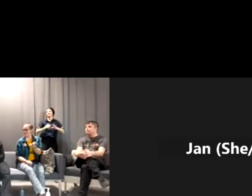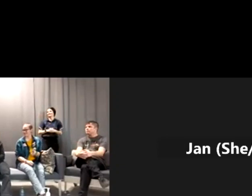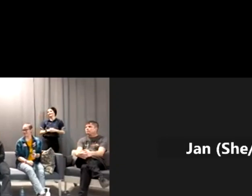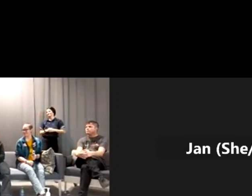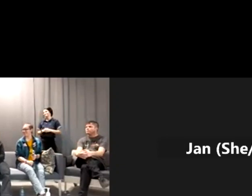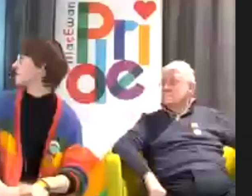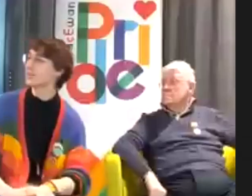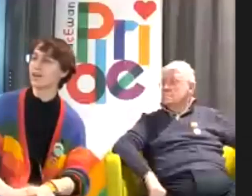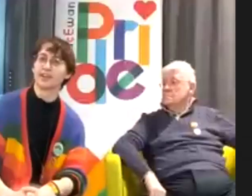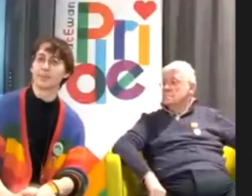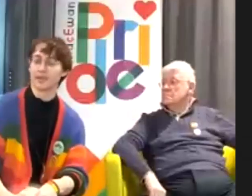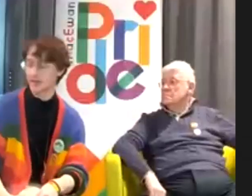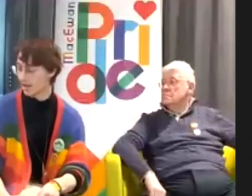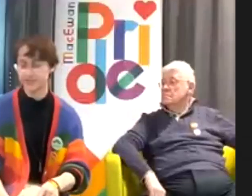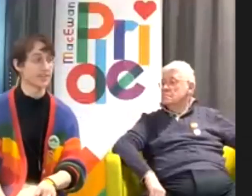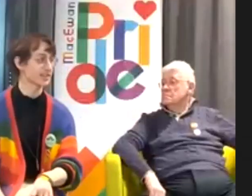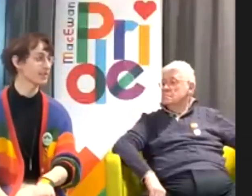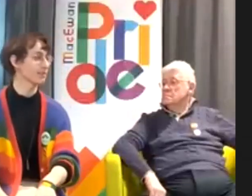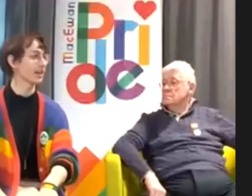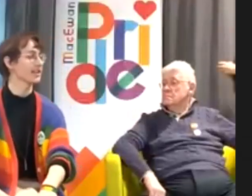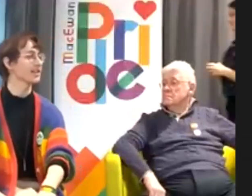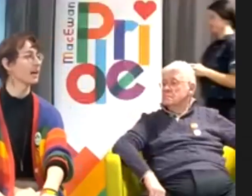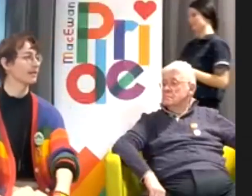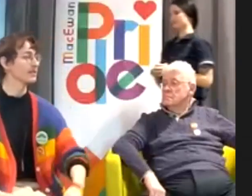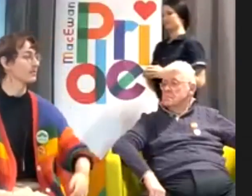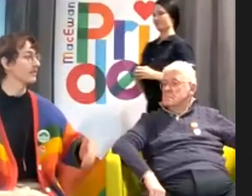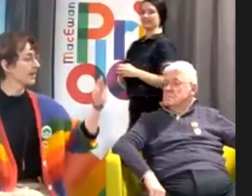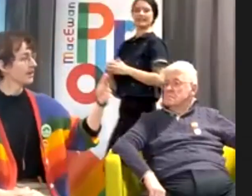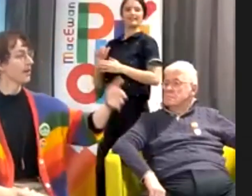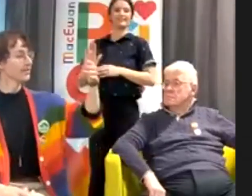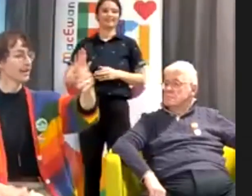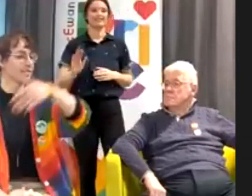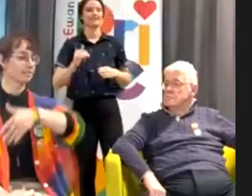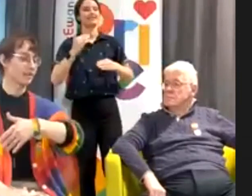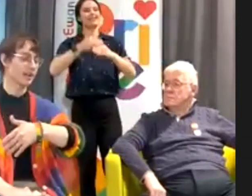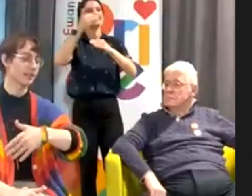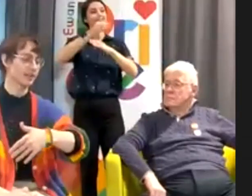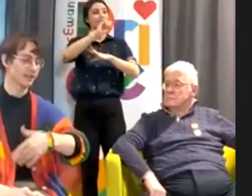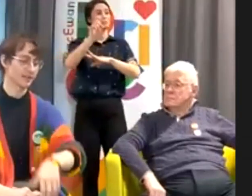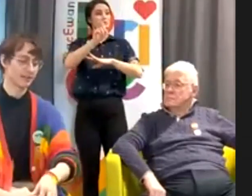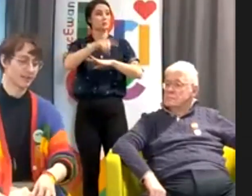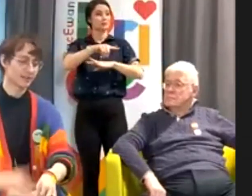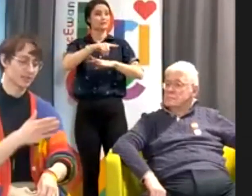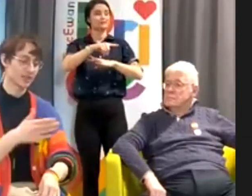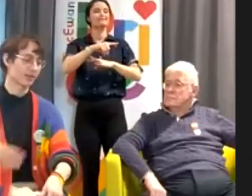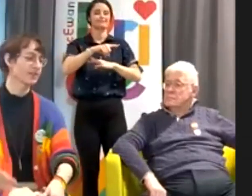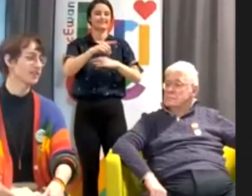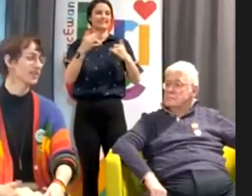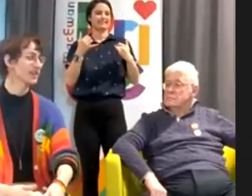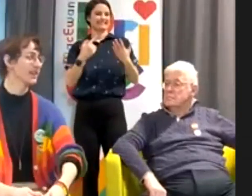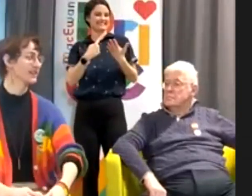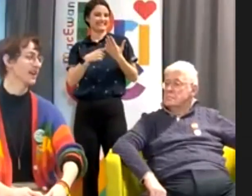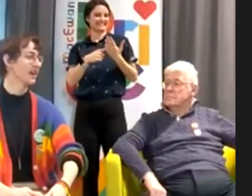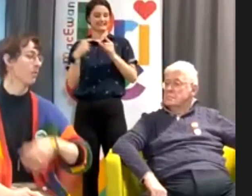So I'm going to speak up because I think y'all can hear me. So the next question we're going to kind of talk about, since we are kind of going down the